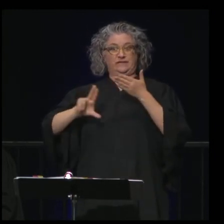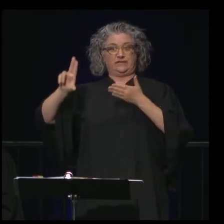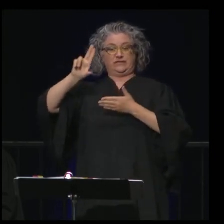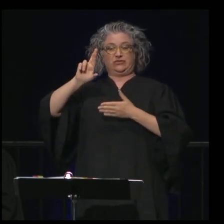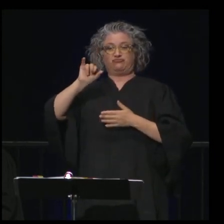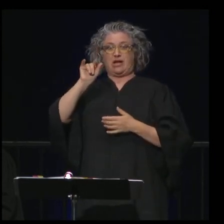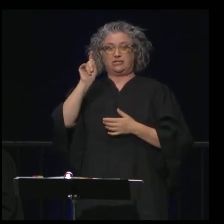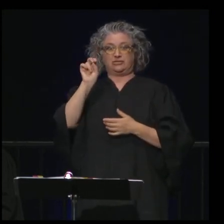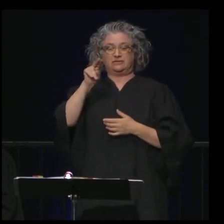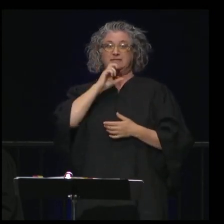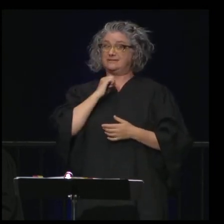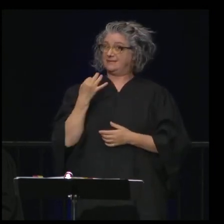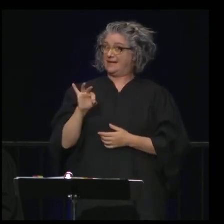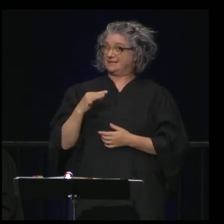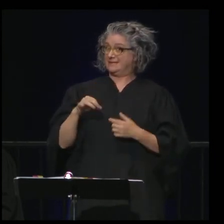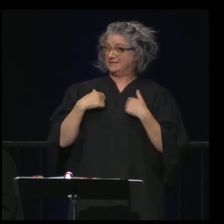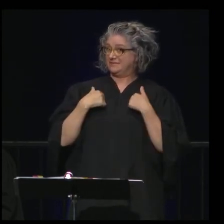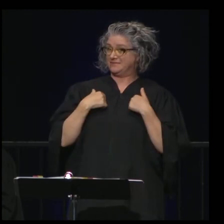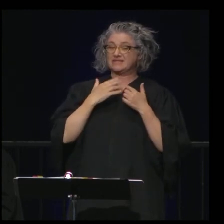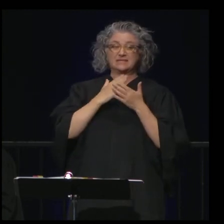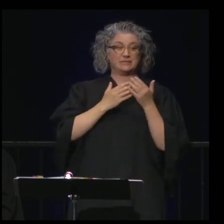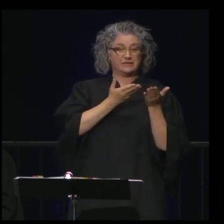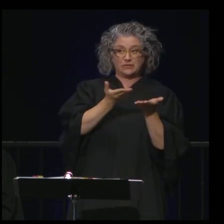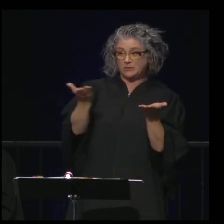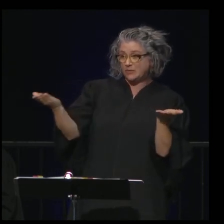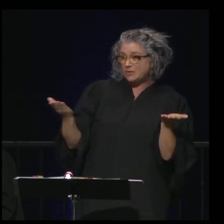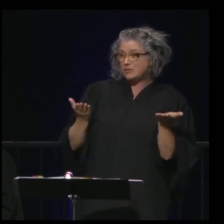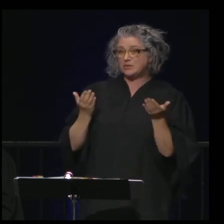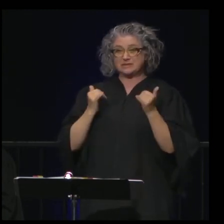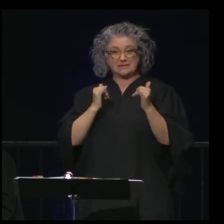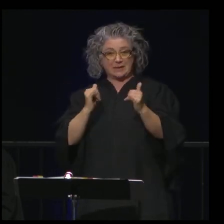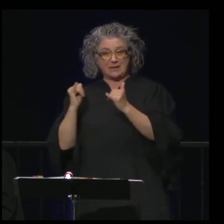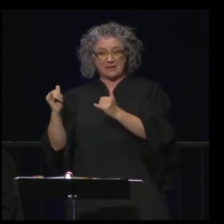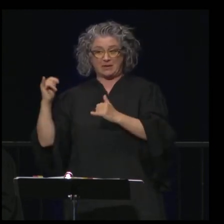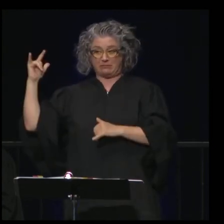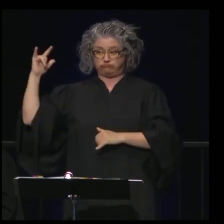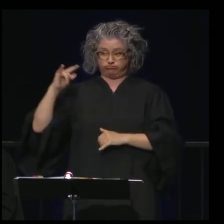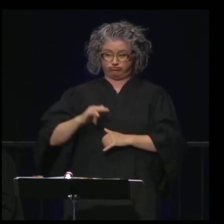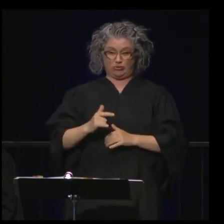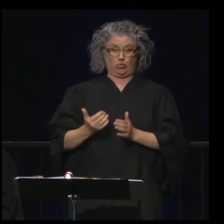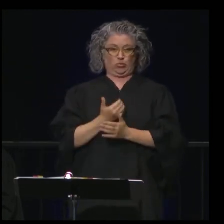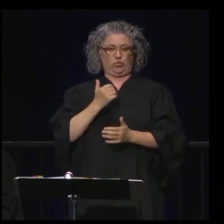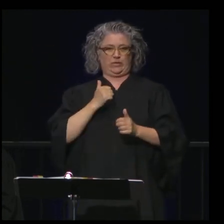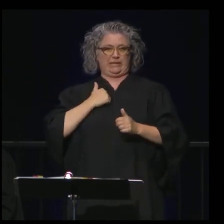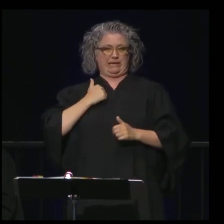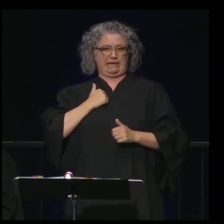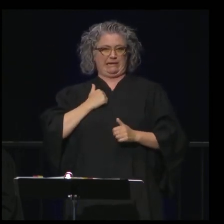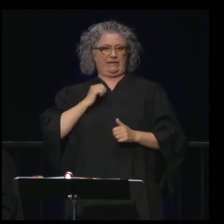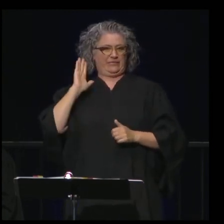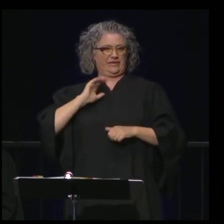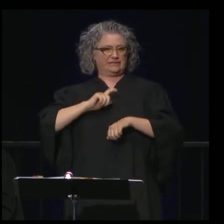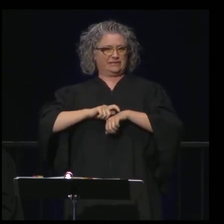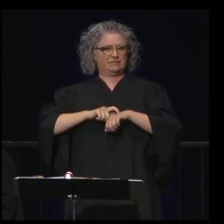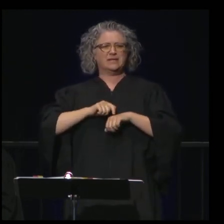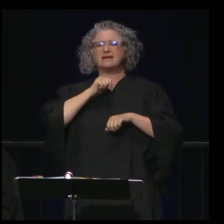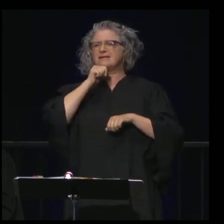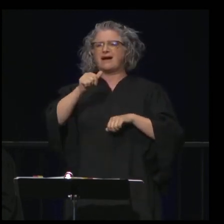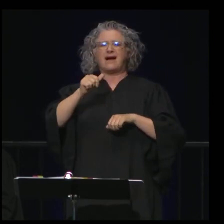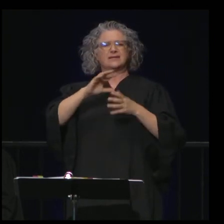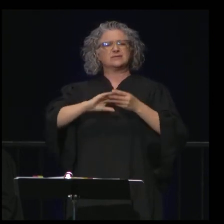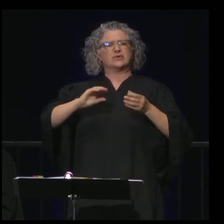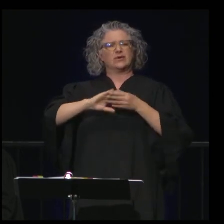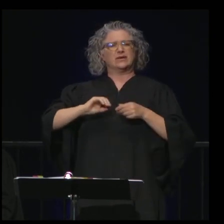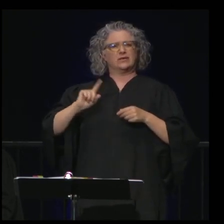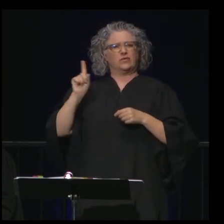years old. Like some of you, I was new to Canada at the time. But this is not a story about where I came from or